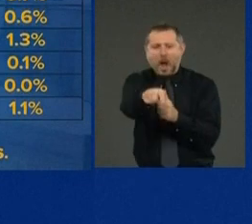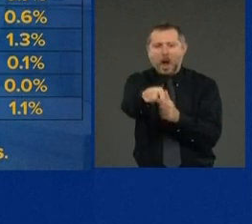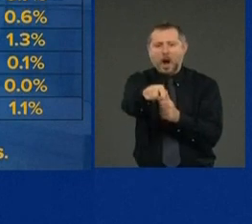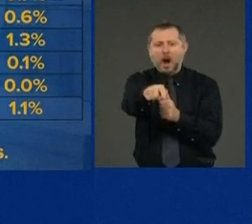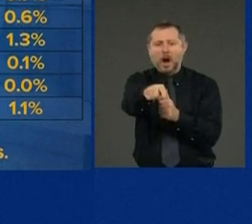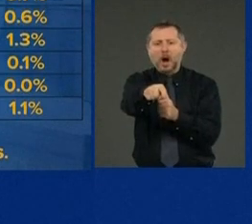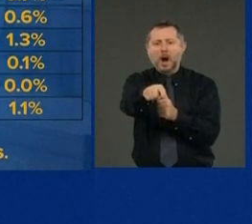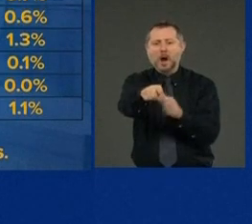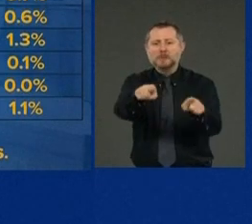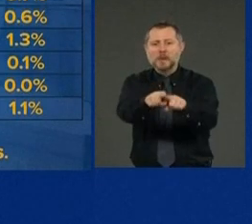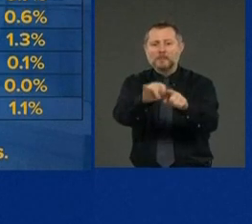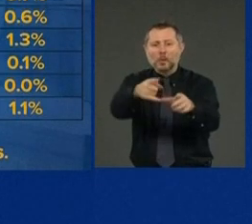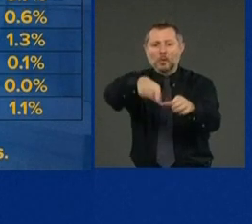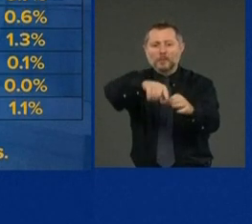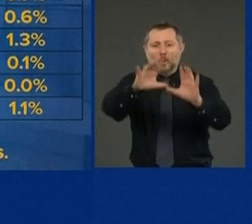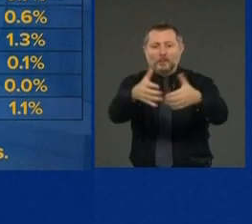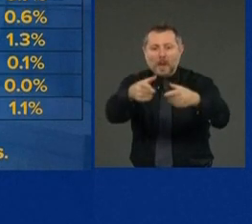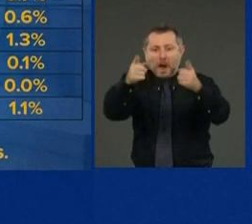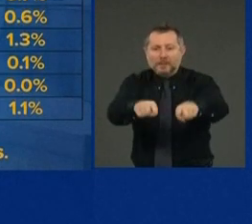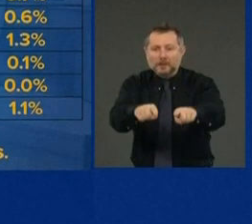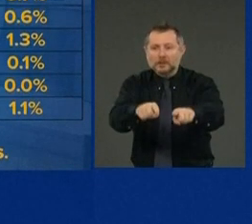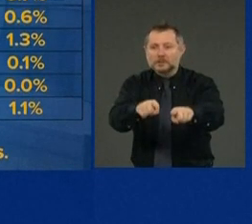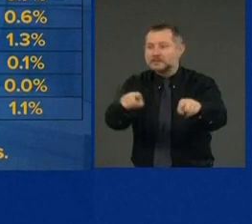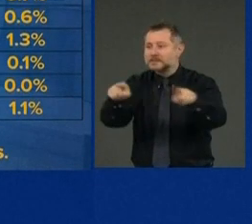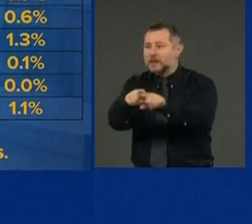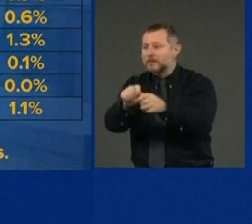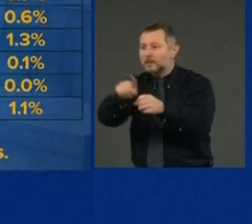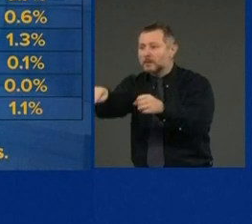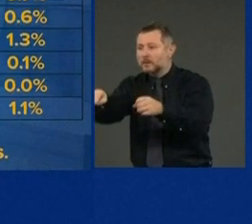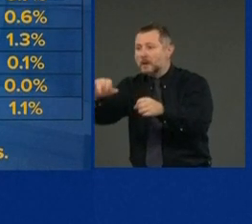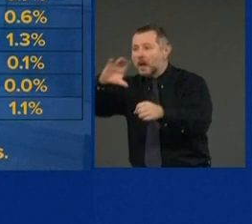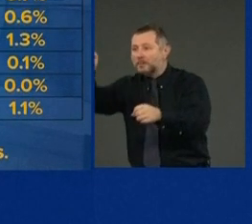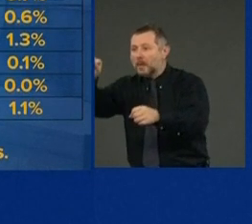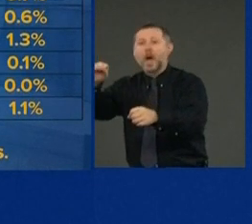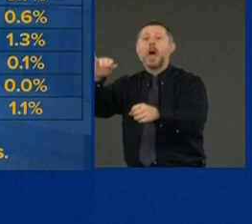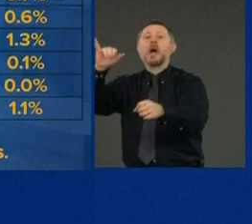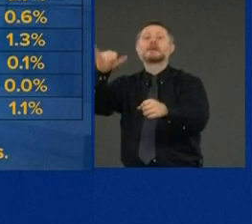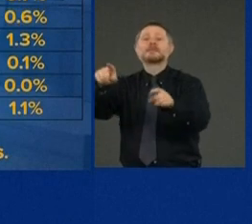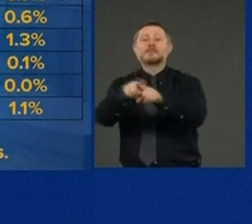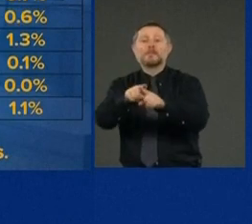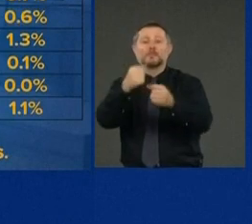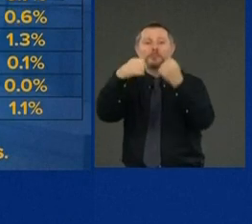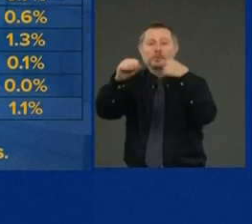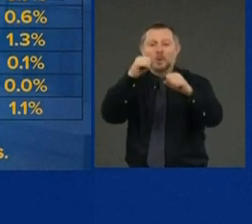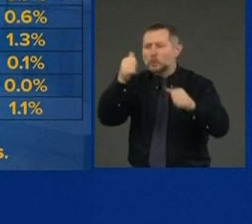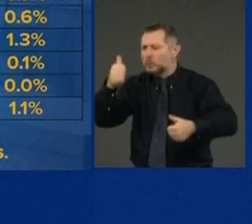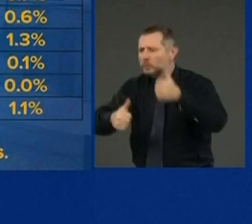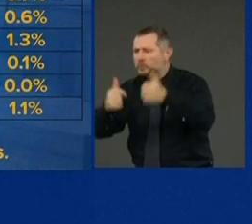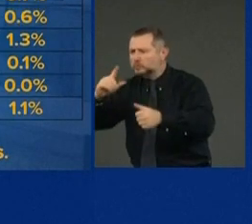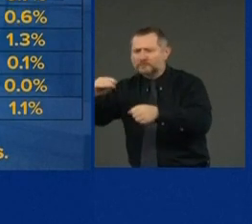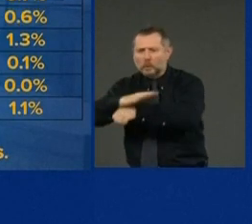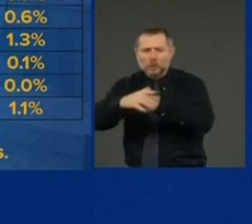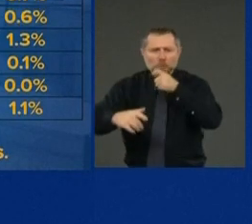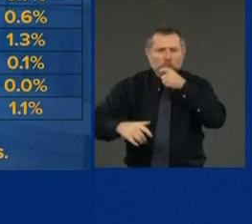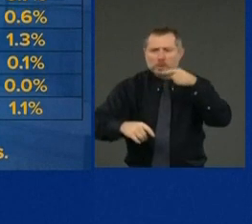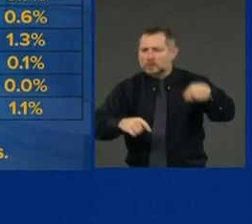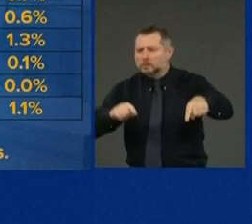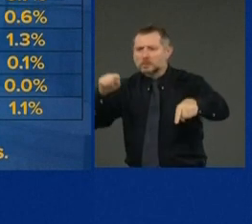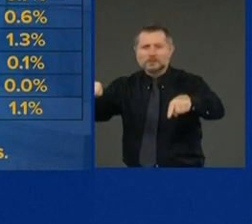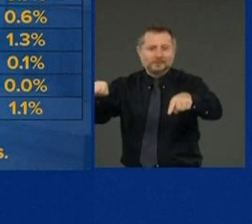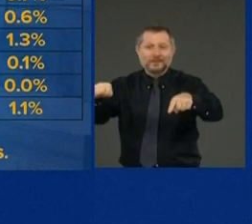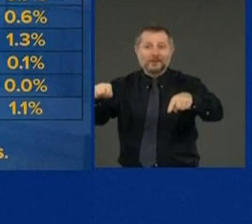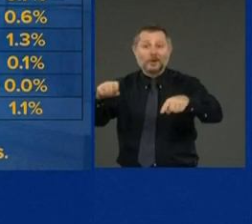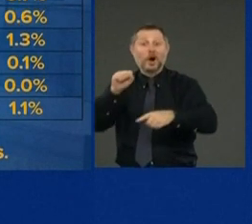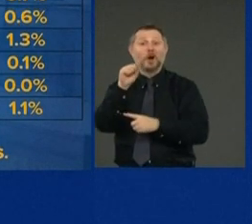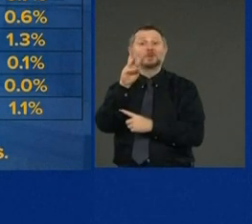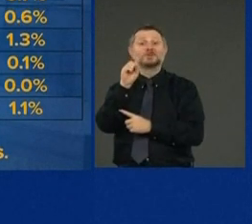Are they at the same employer? Were they at the same protest? In Oswego, they were working in the